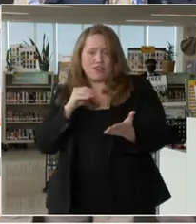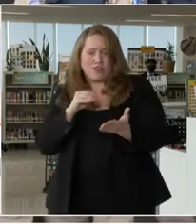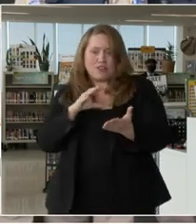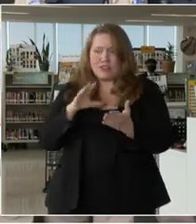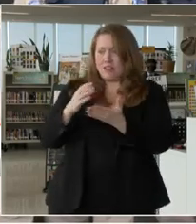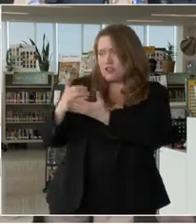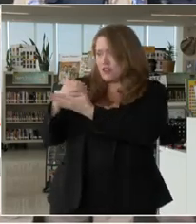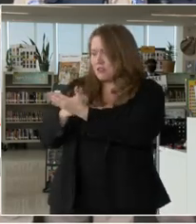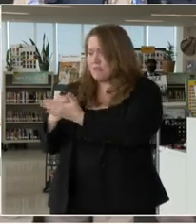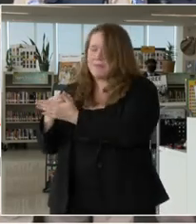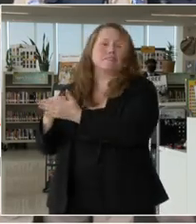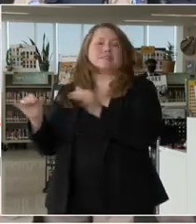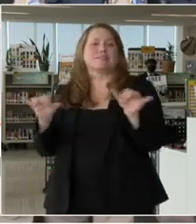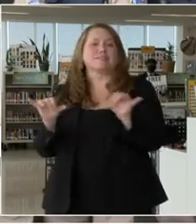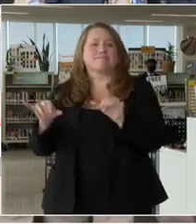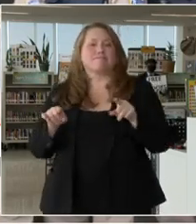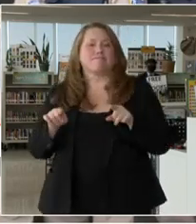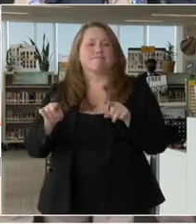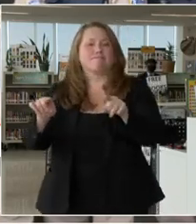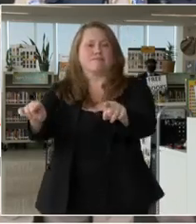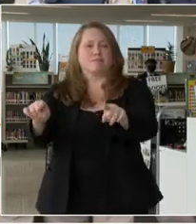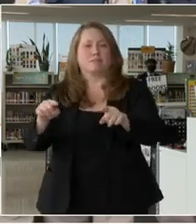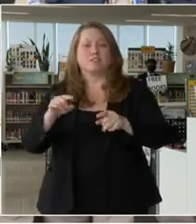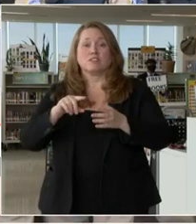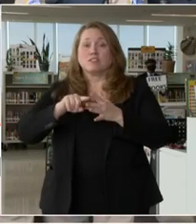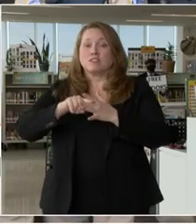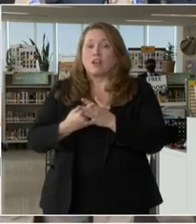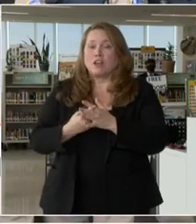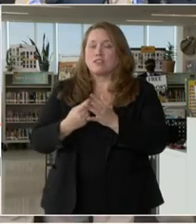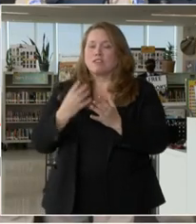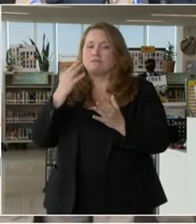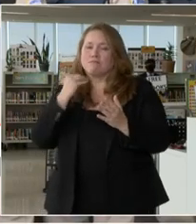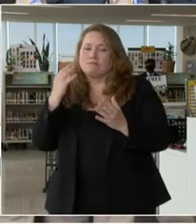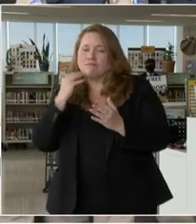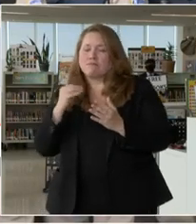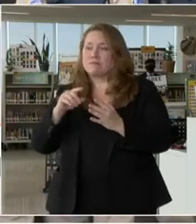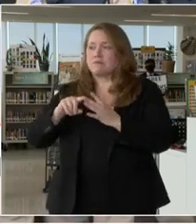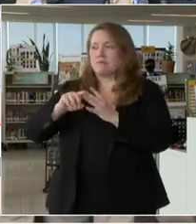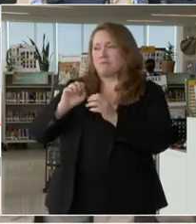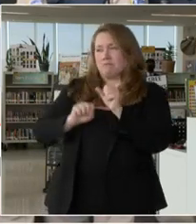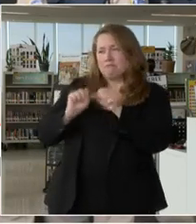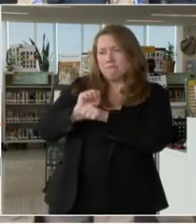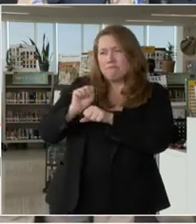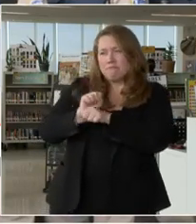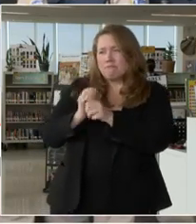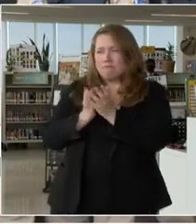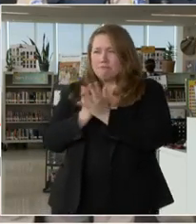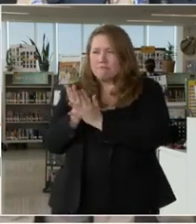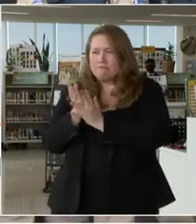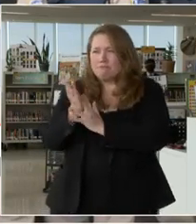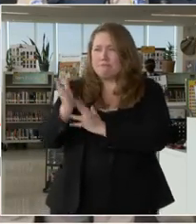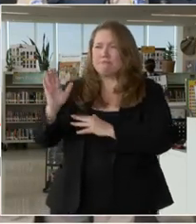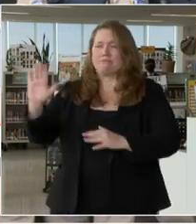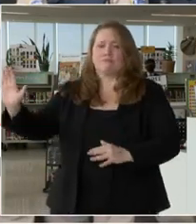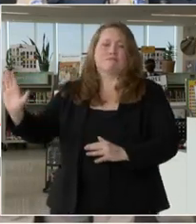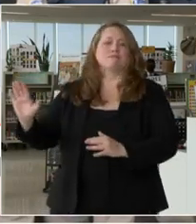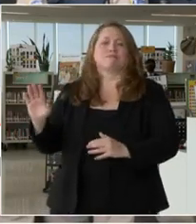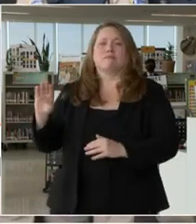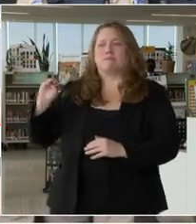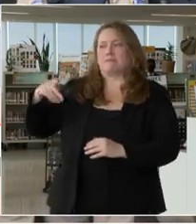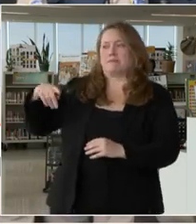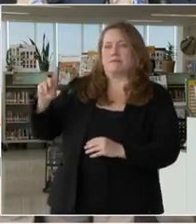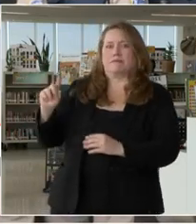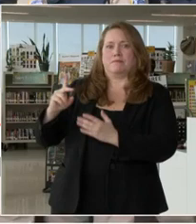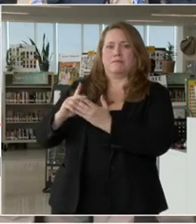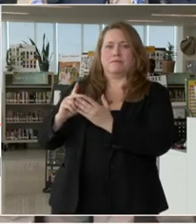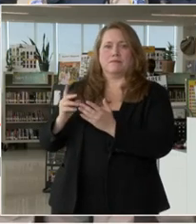the same time starting their journey to MPD. Many of our current MPD cadets are